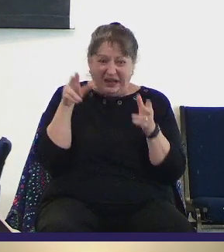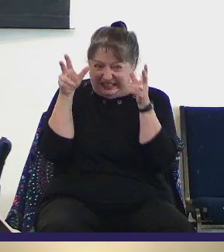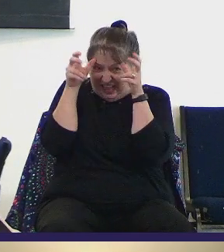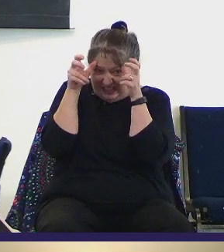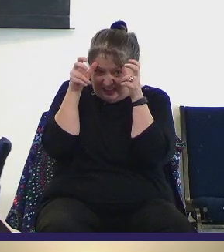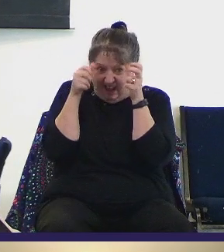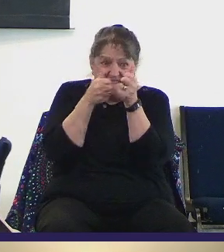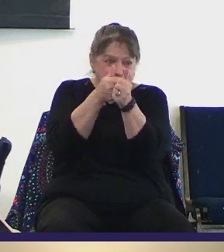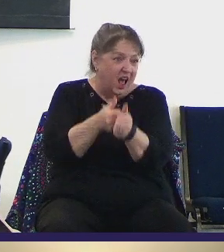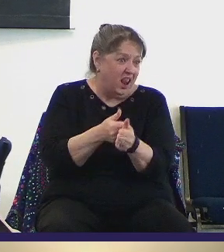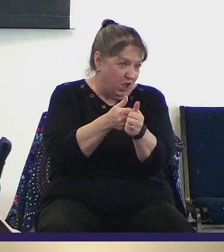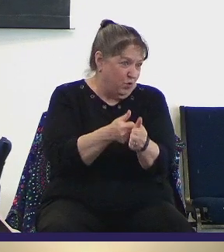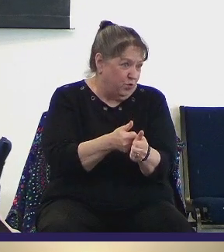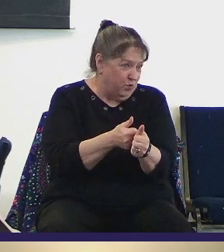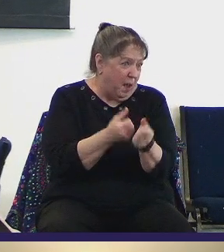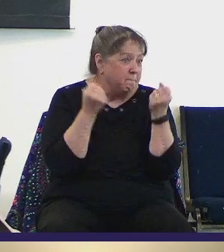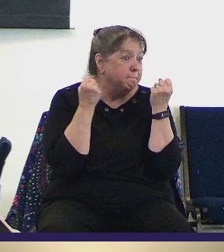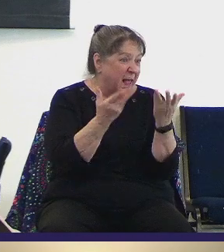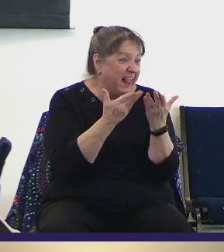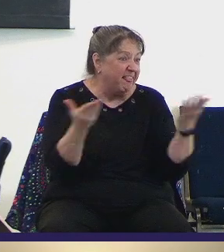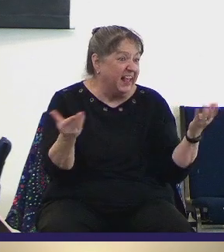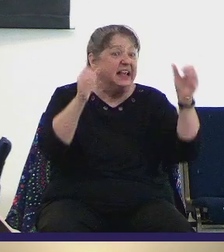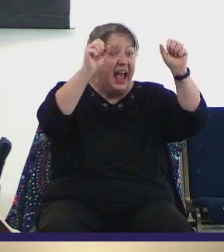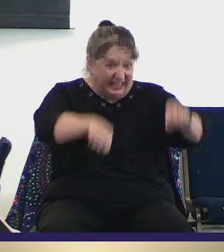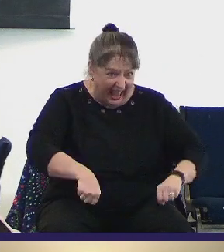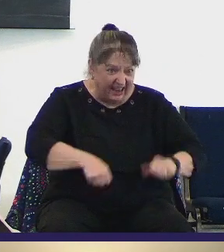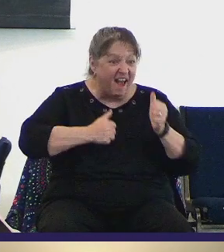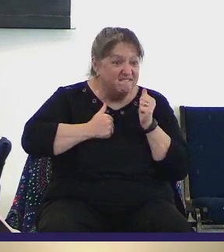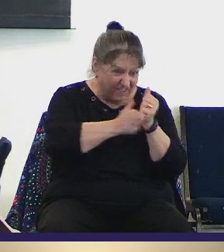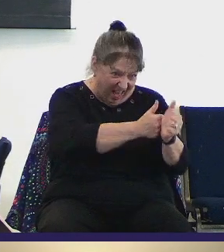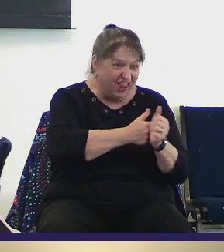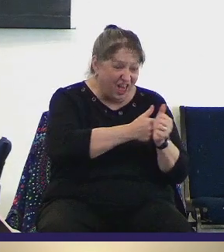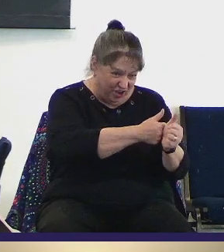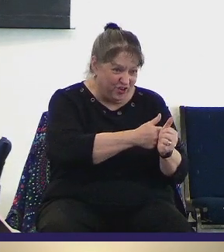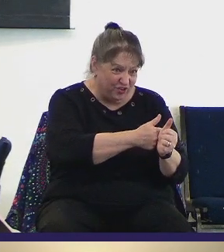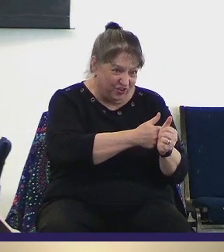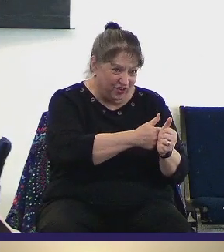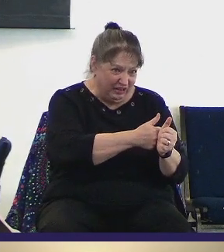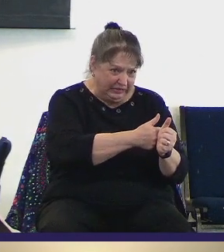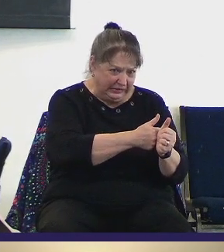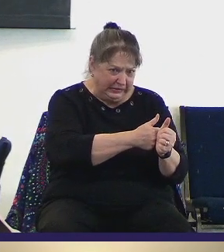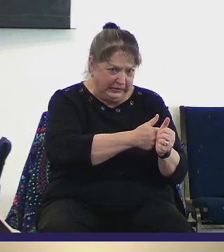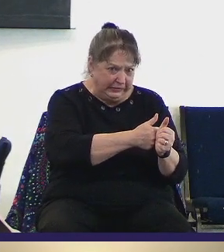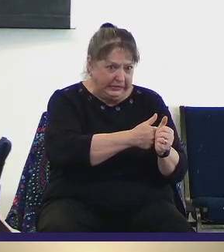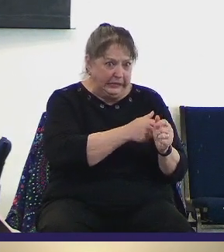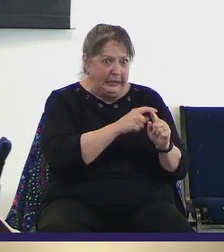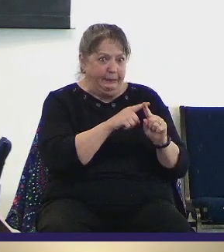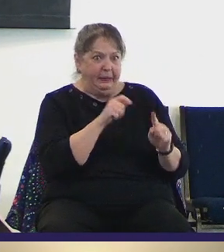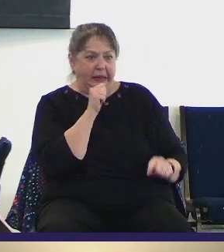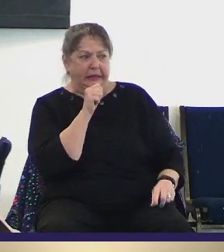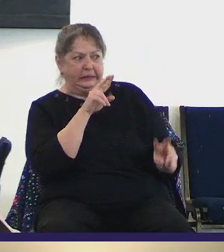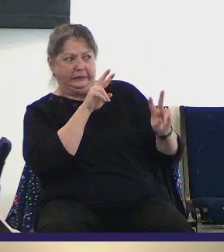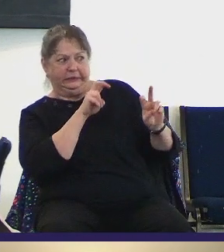who endorse something that is good, and then there are disciples who endorse things that are